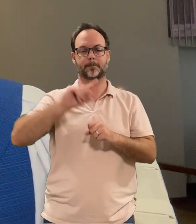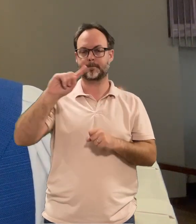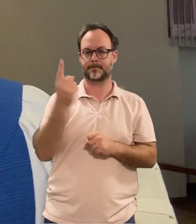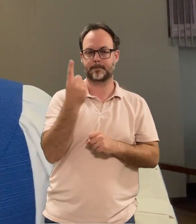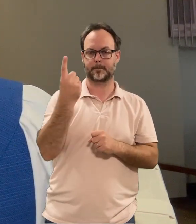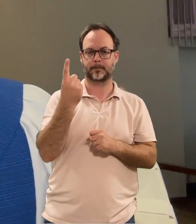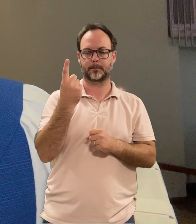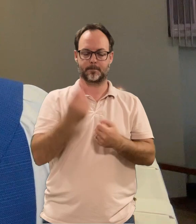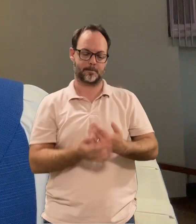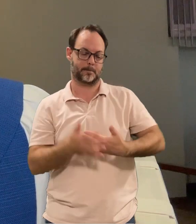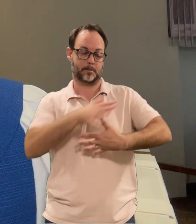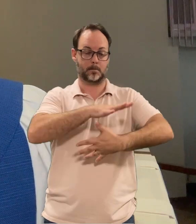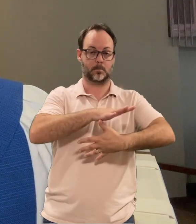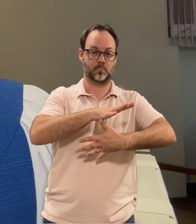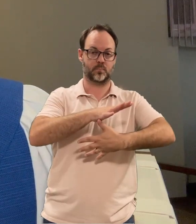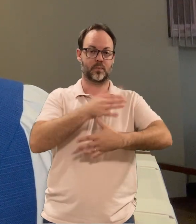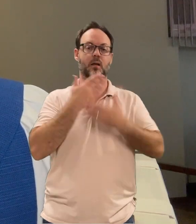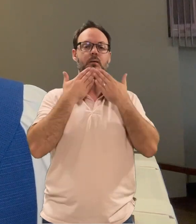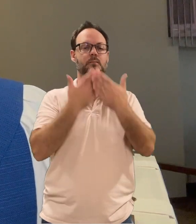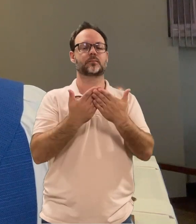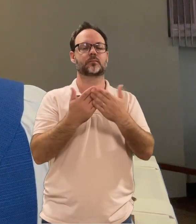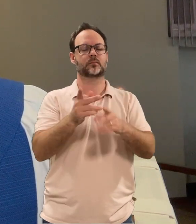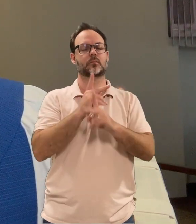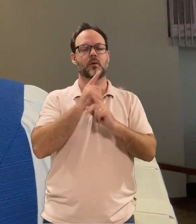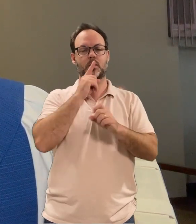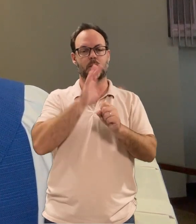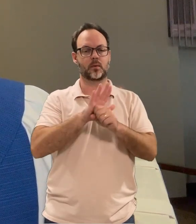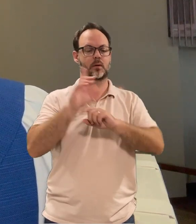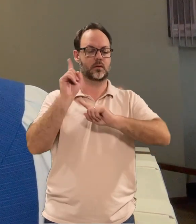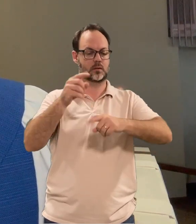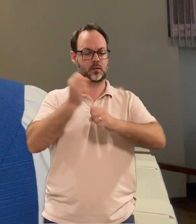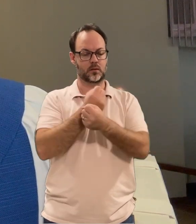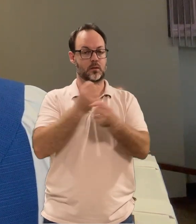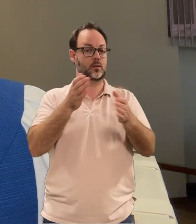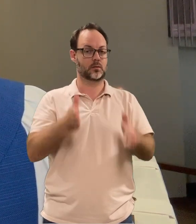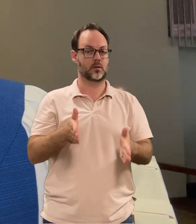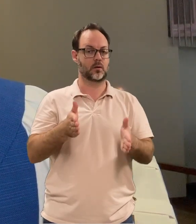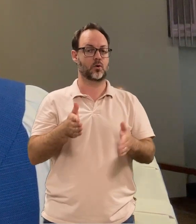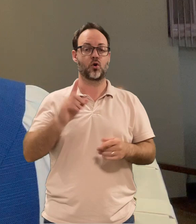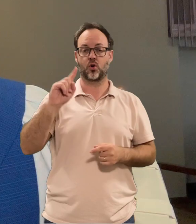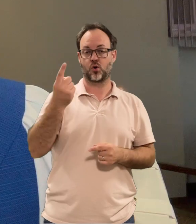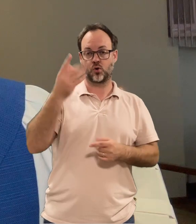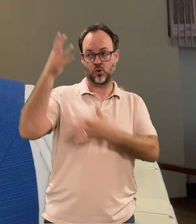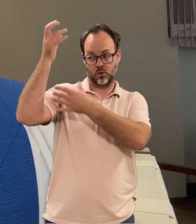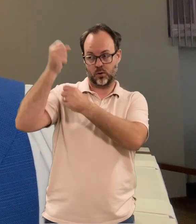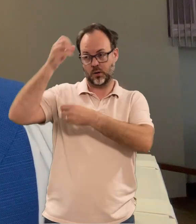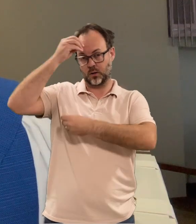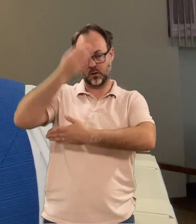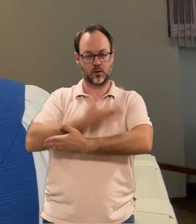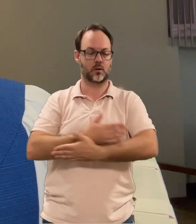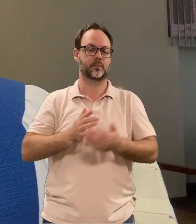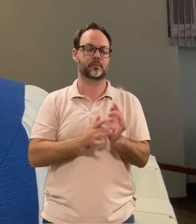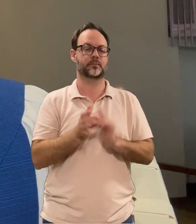us. First and foremost, we thank you that you kept your promise to send a Savior, your